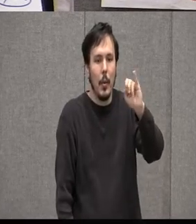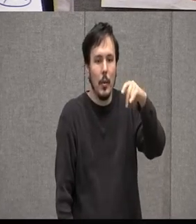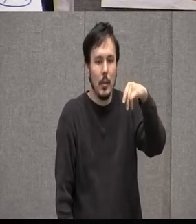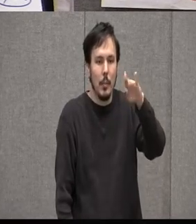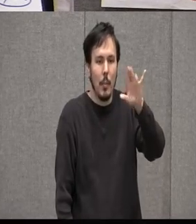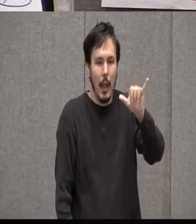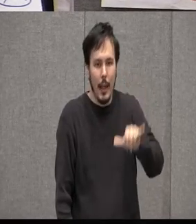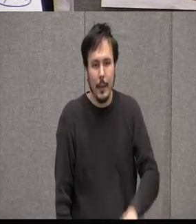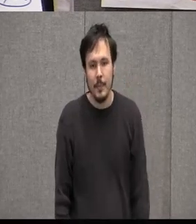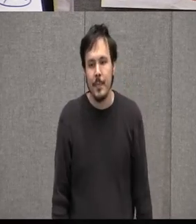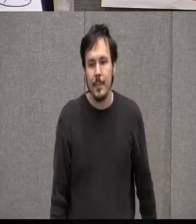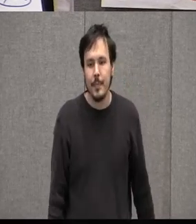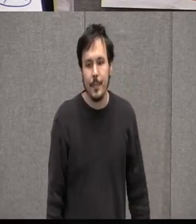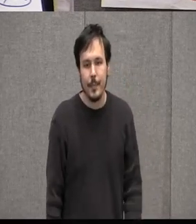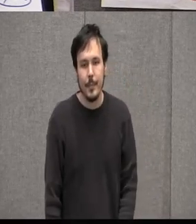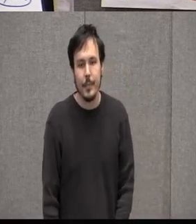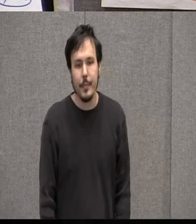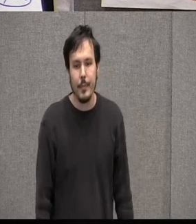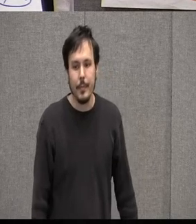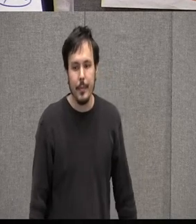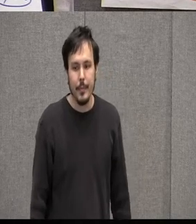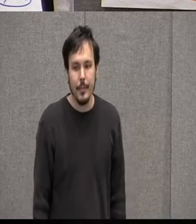multiplied